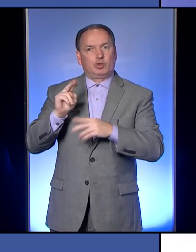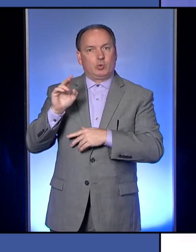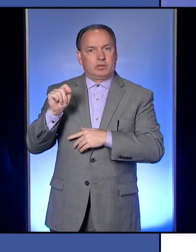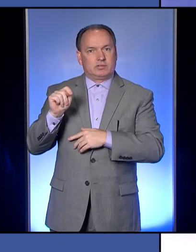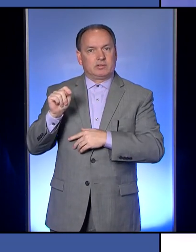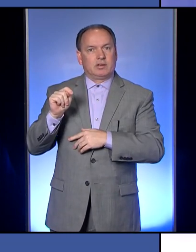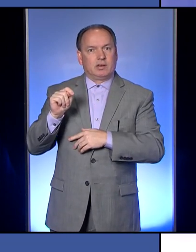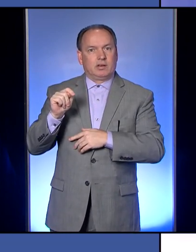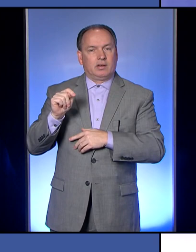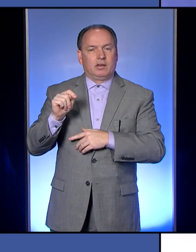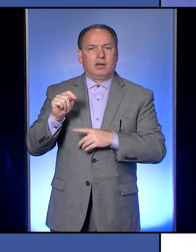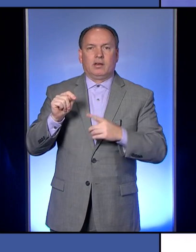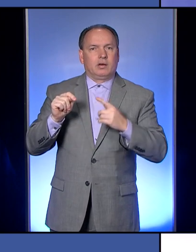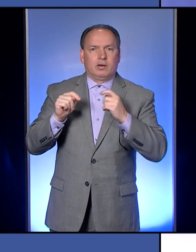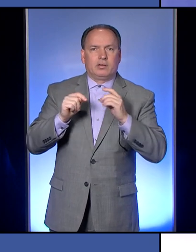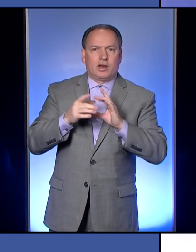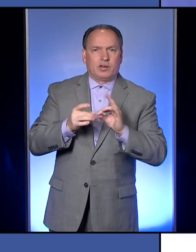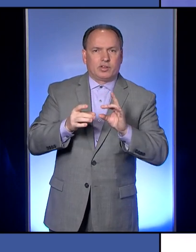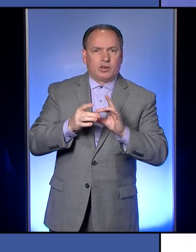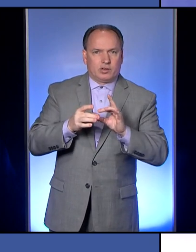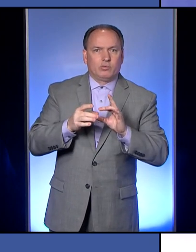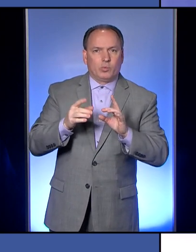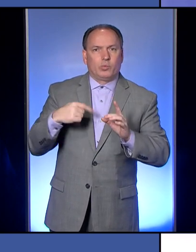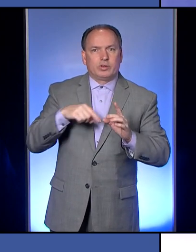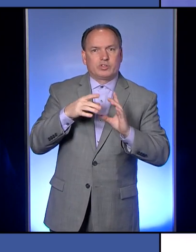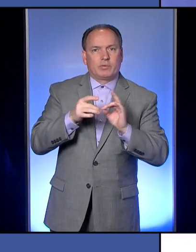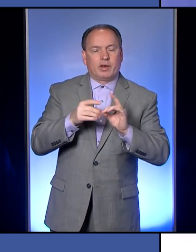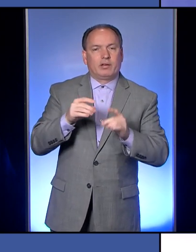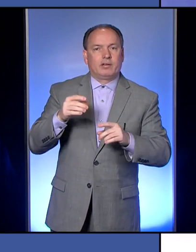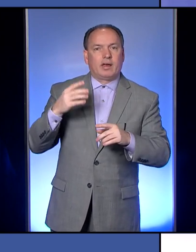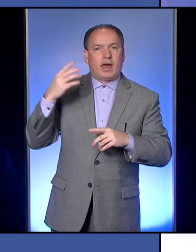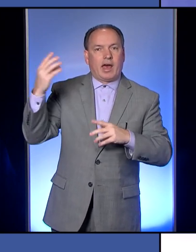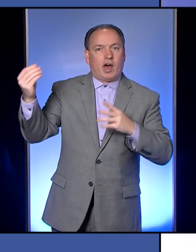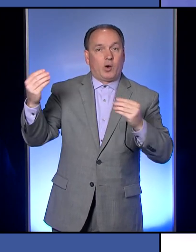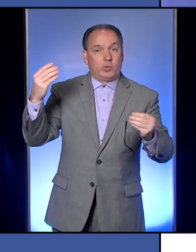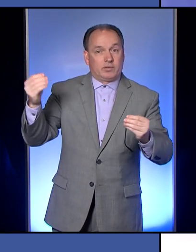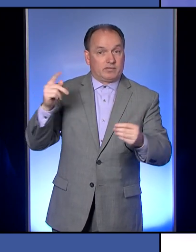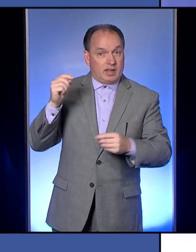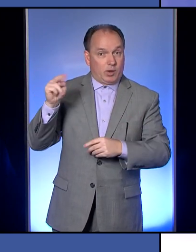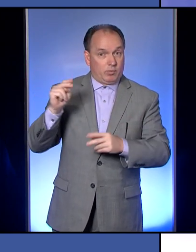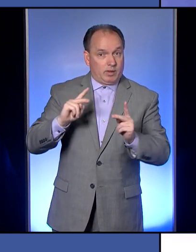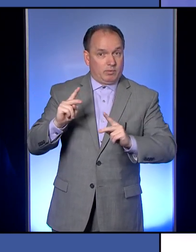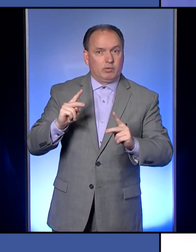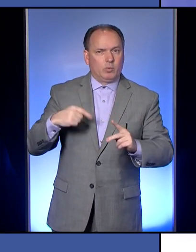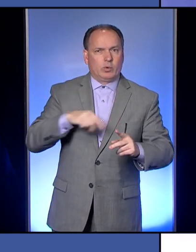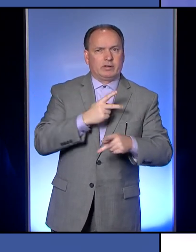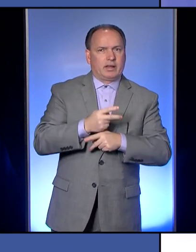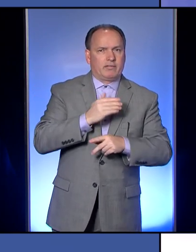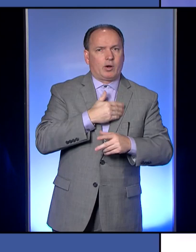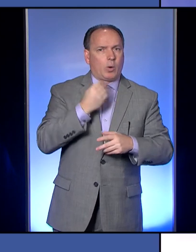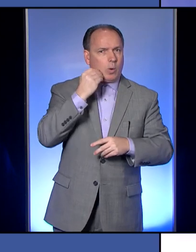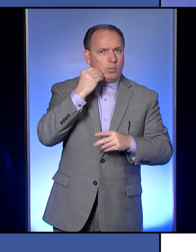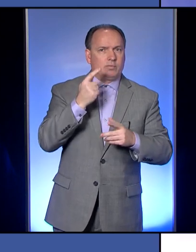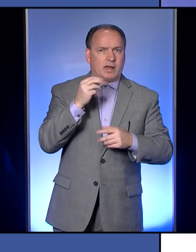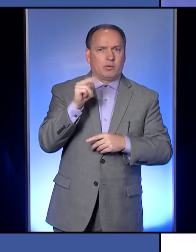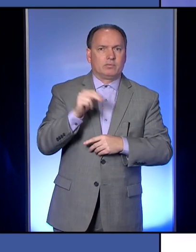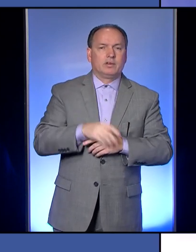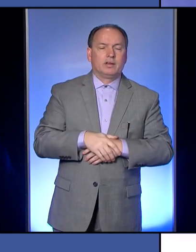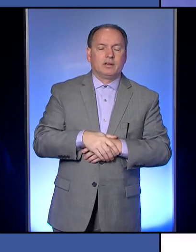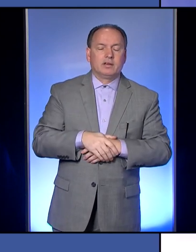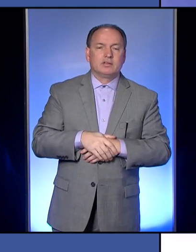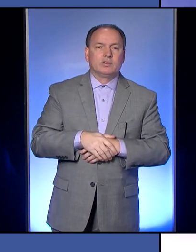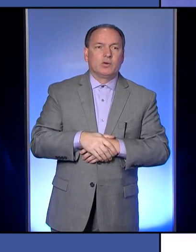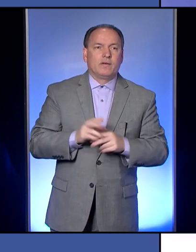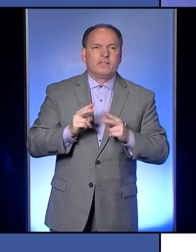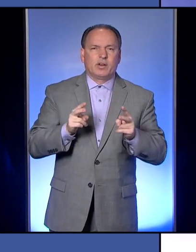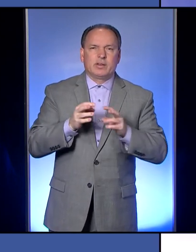we're not talking about out-of-town people, but we take care of our hometown. So I guess for a very